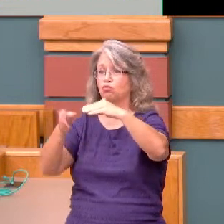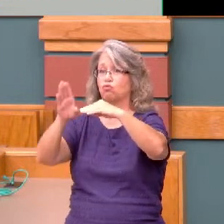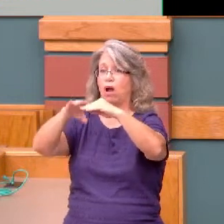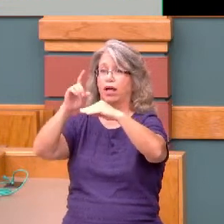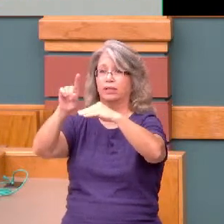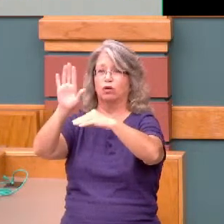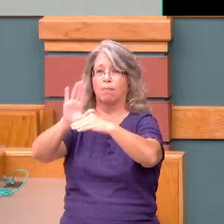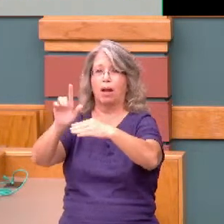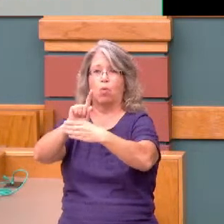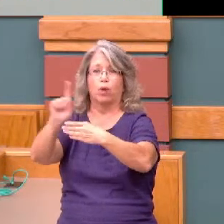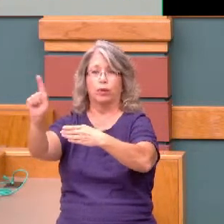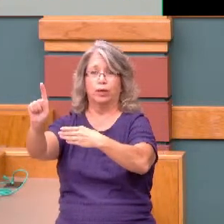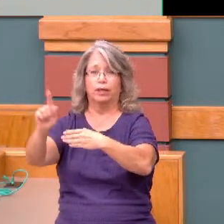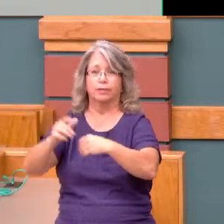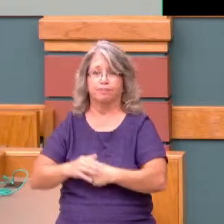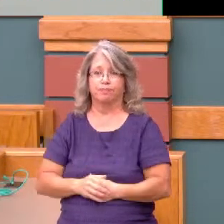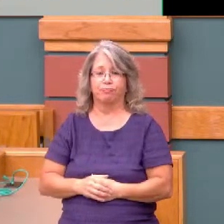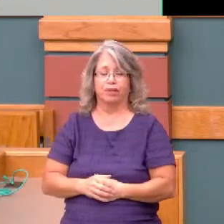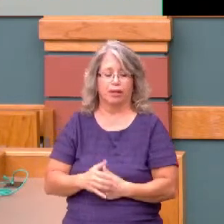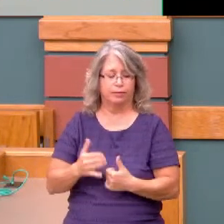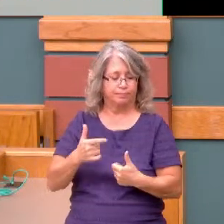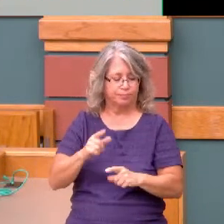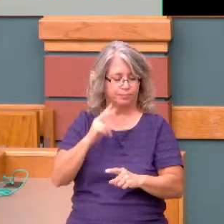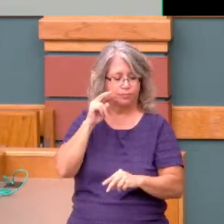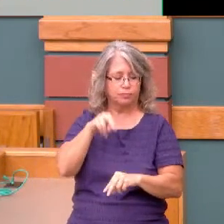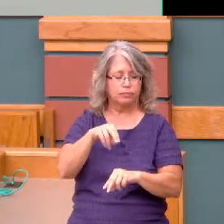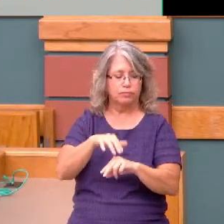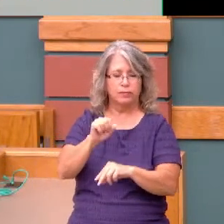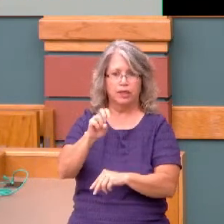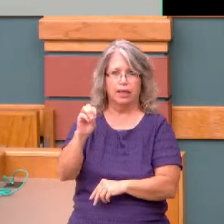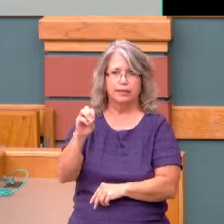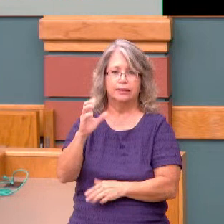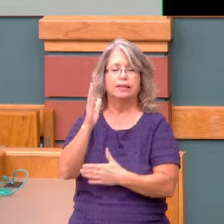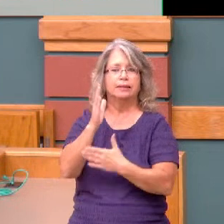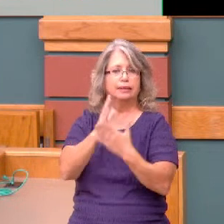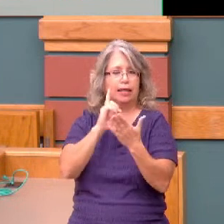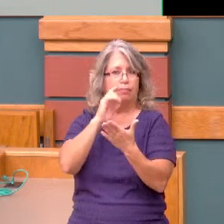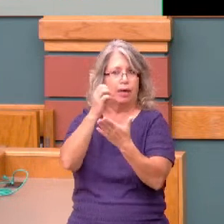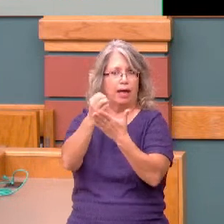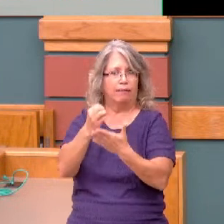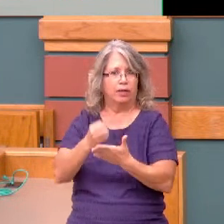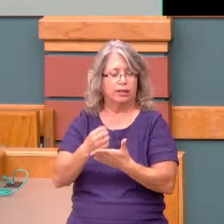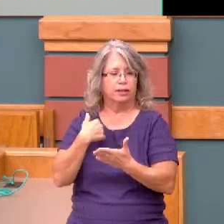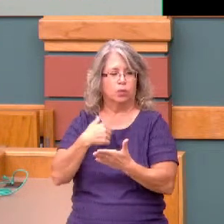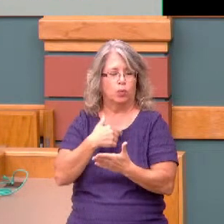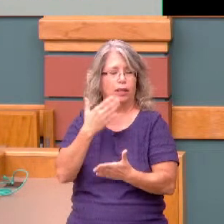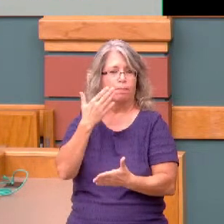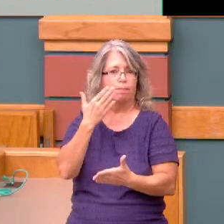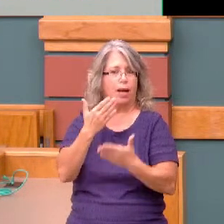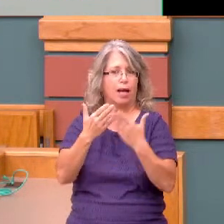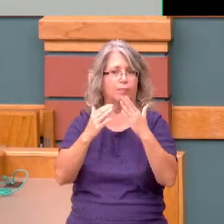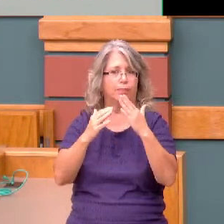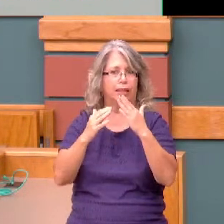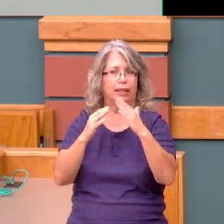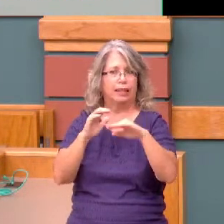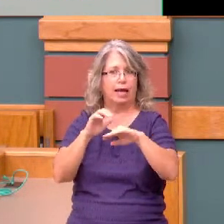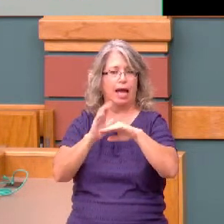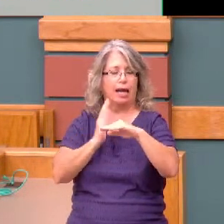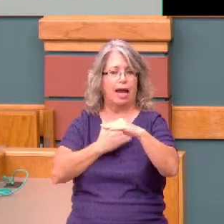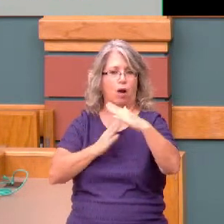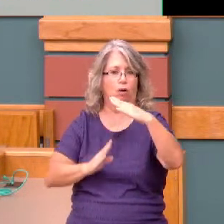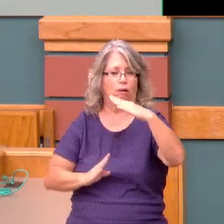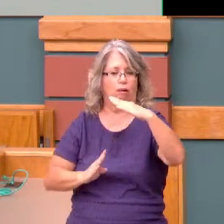Now let's look at these cases, and there is some evidence that we might be nearing a peak or at a peak in 20